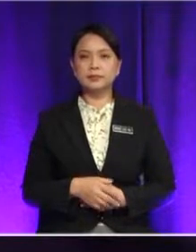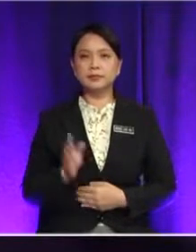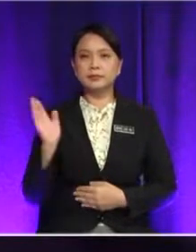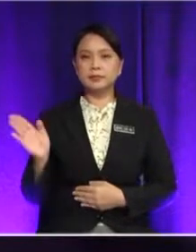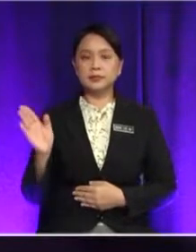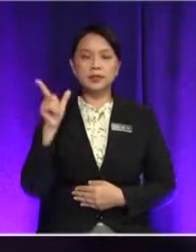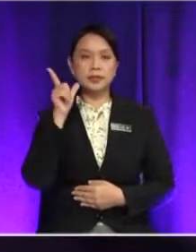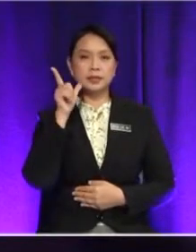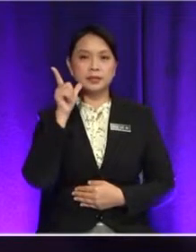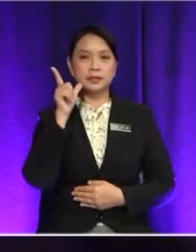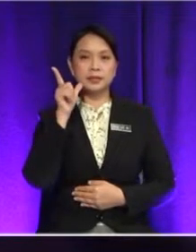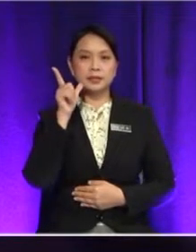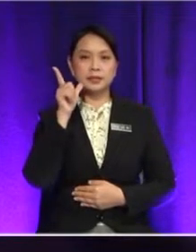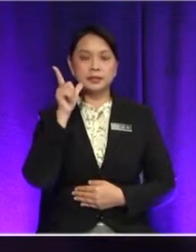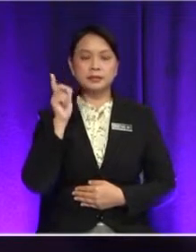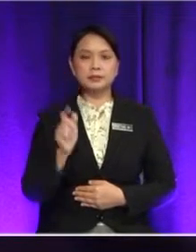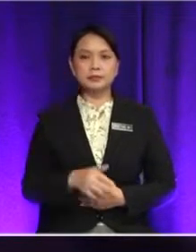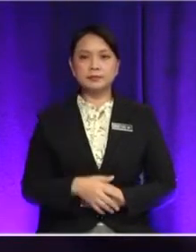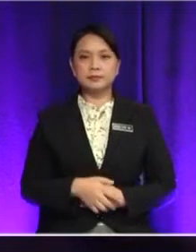me to address you, Liliana?